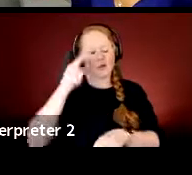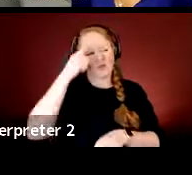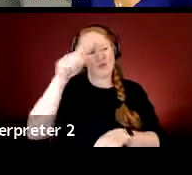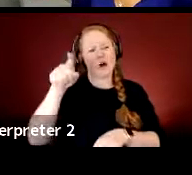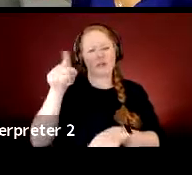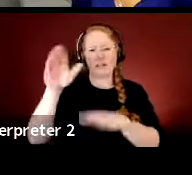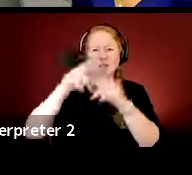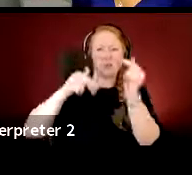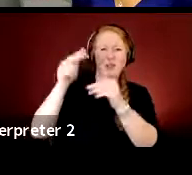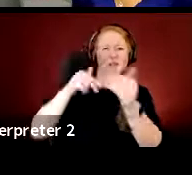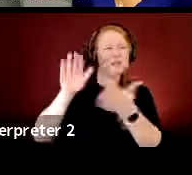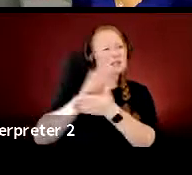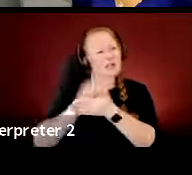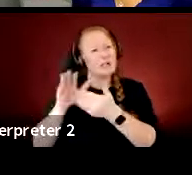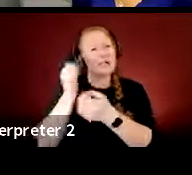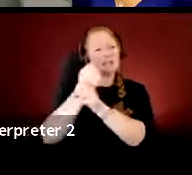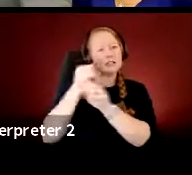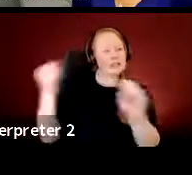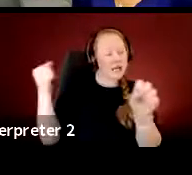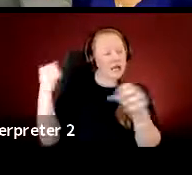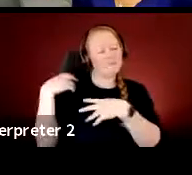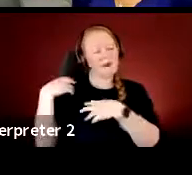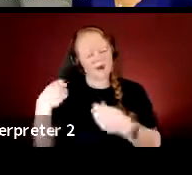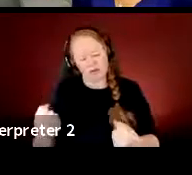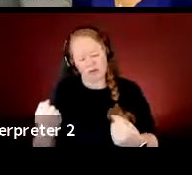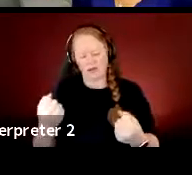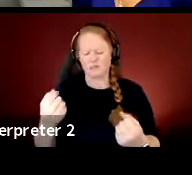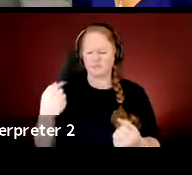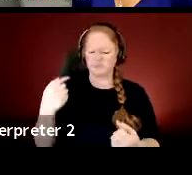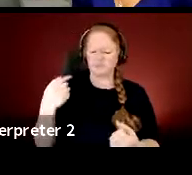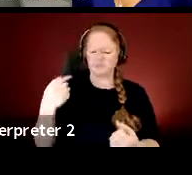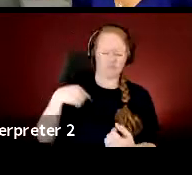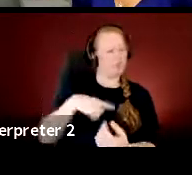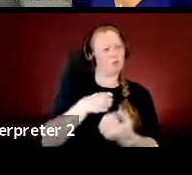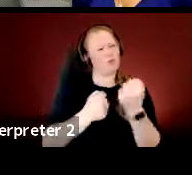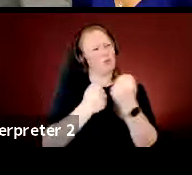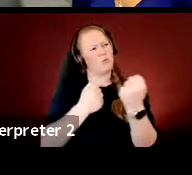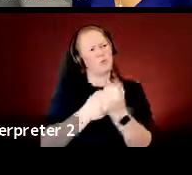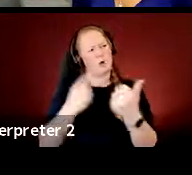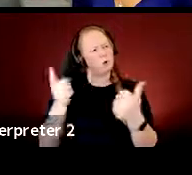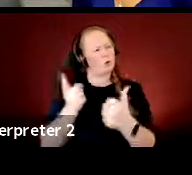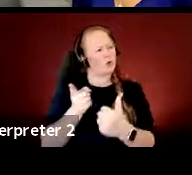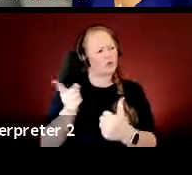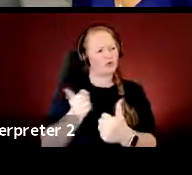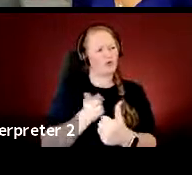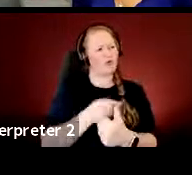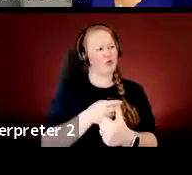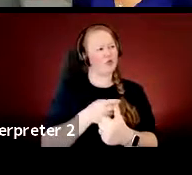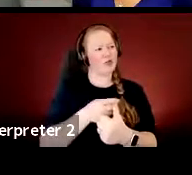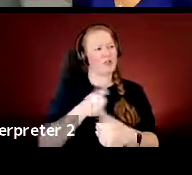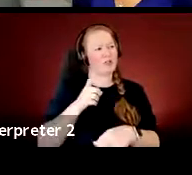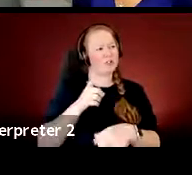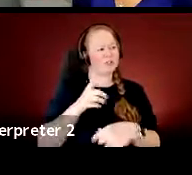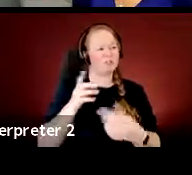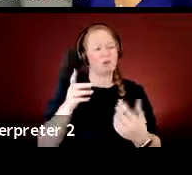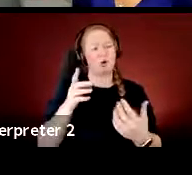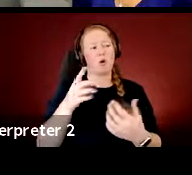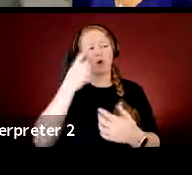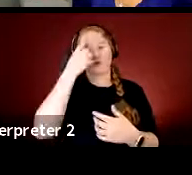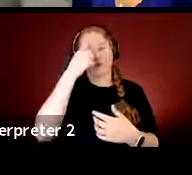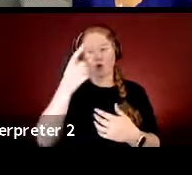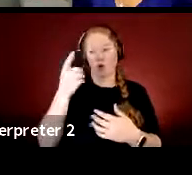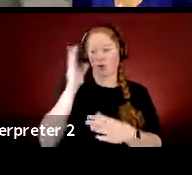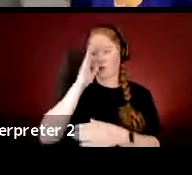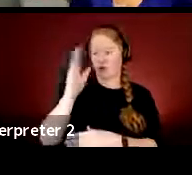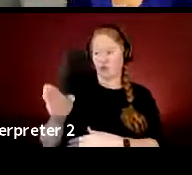and healthy. We support this first round of direct aid to St. Louis residents using the